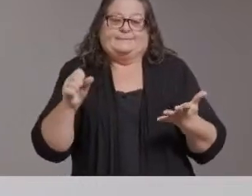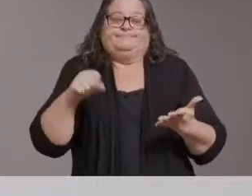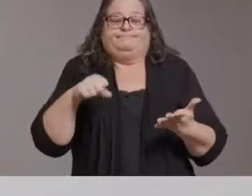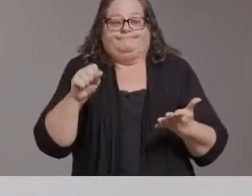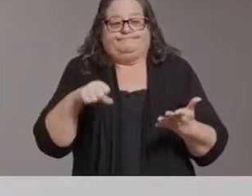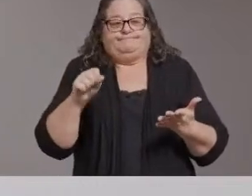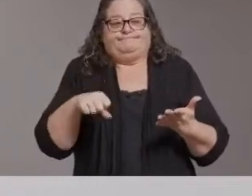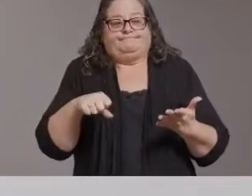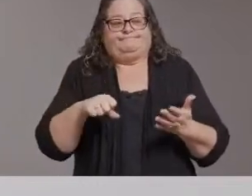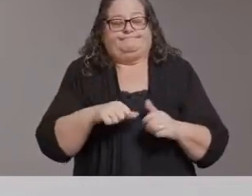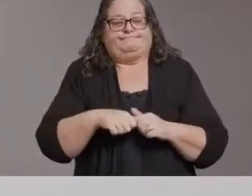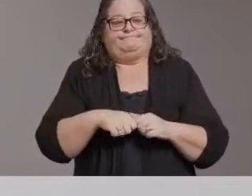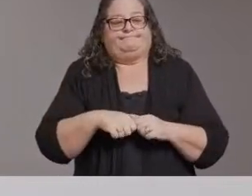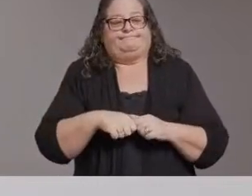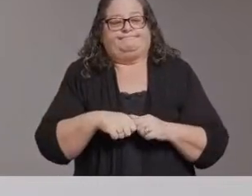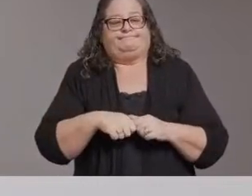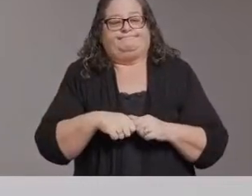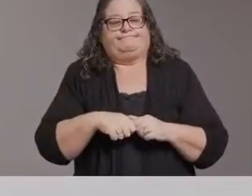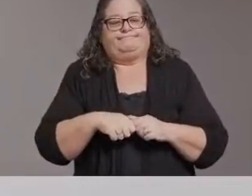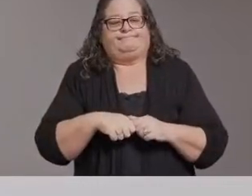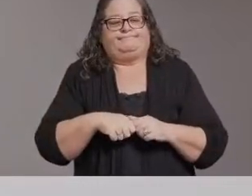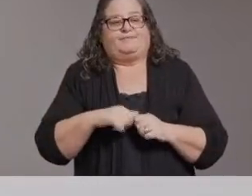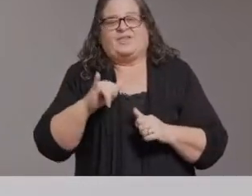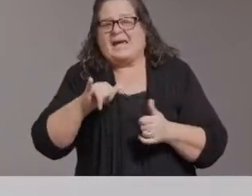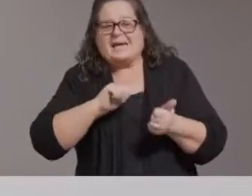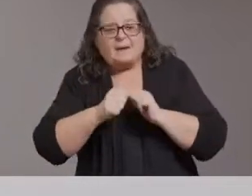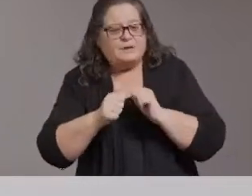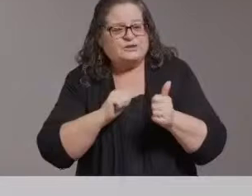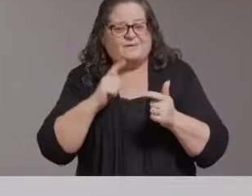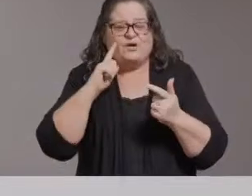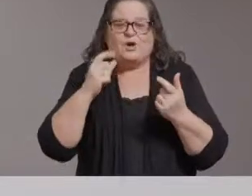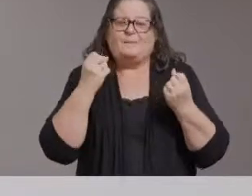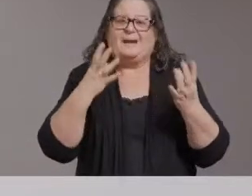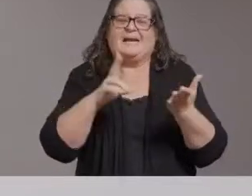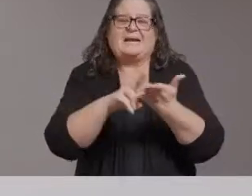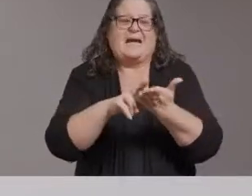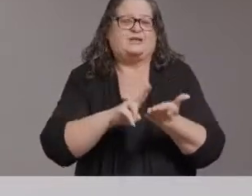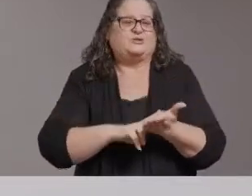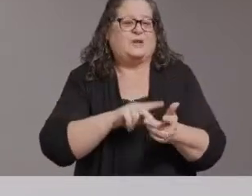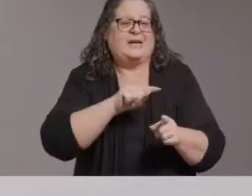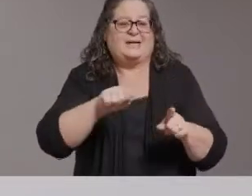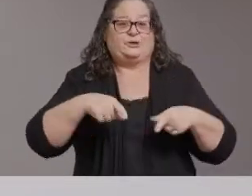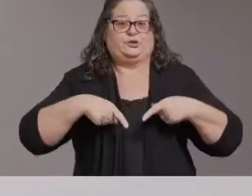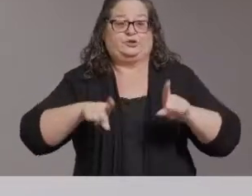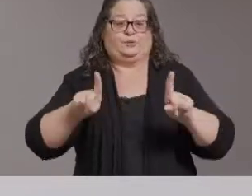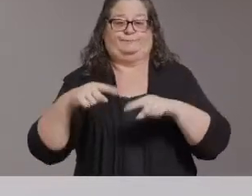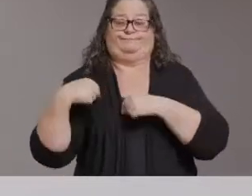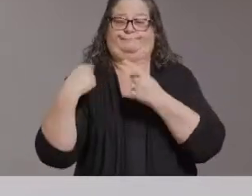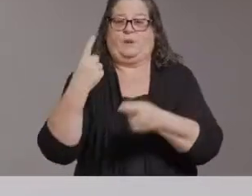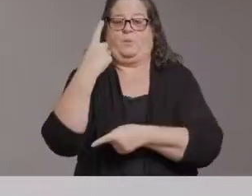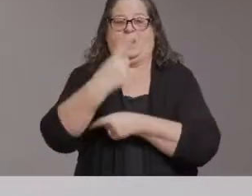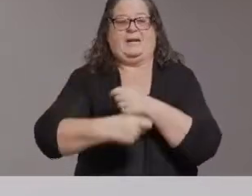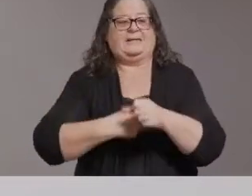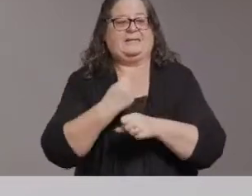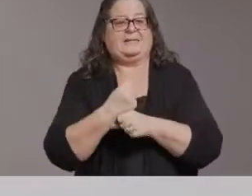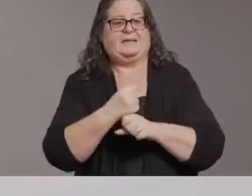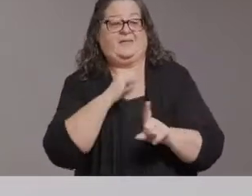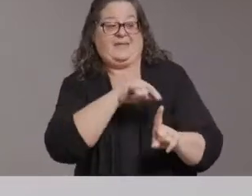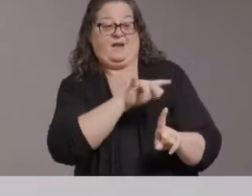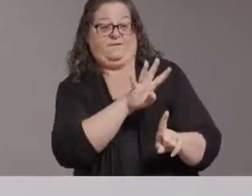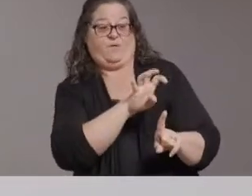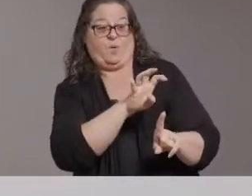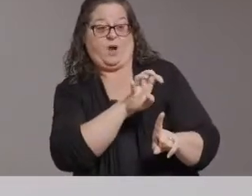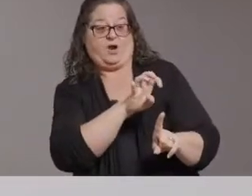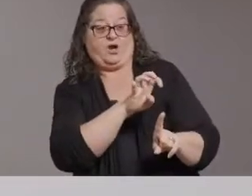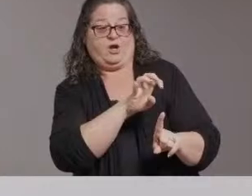has been done for many contracts throughout the emergency. And so those 400 that I'm referring to, the 1.2 million was